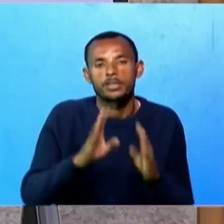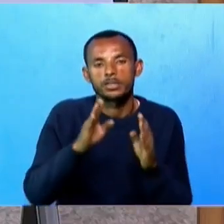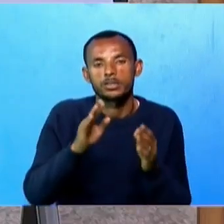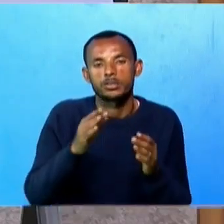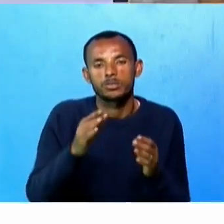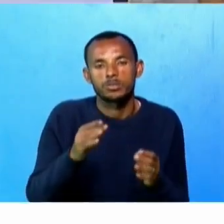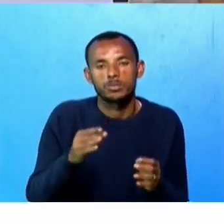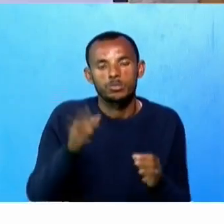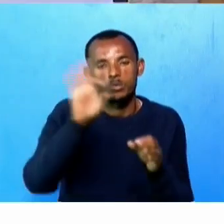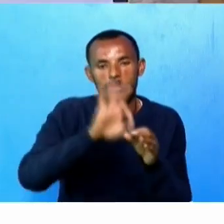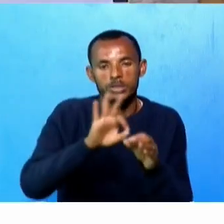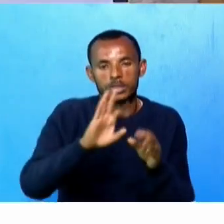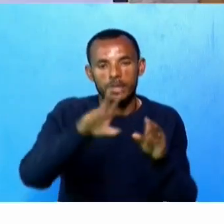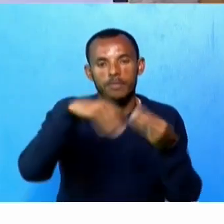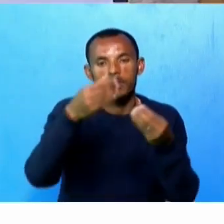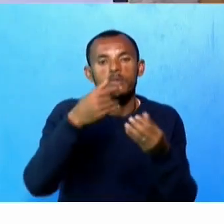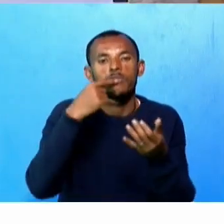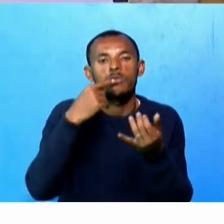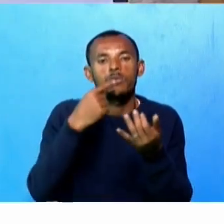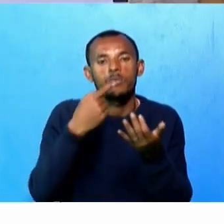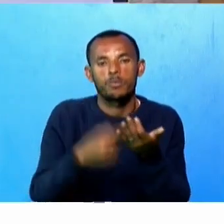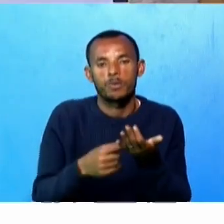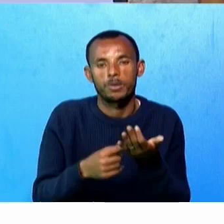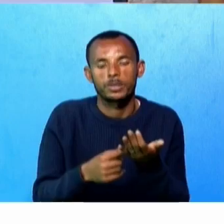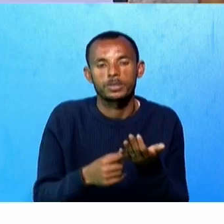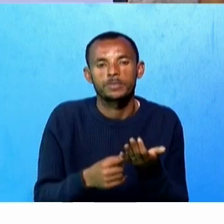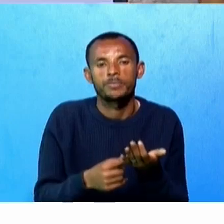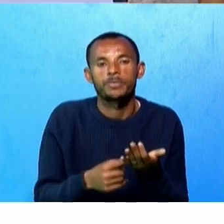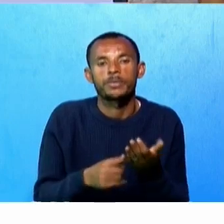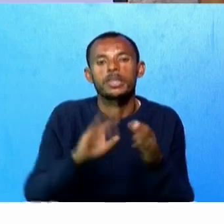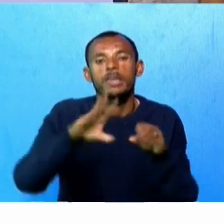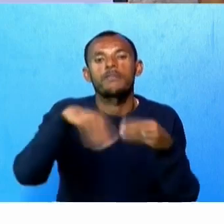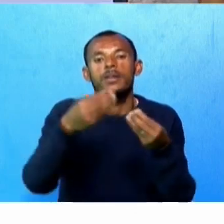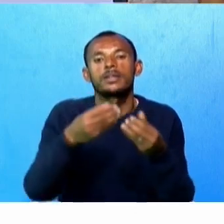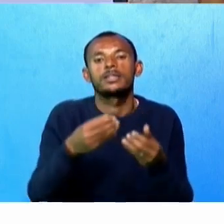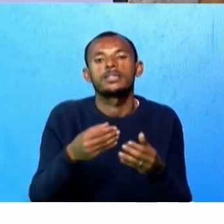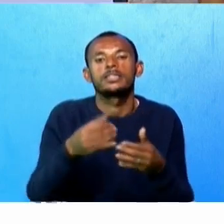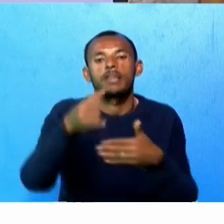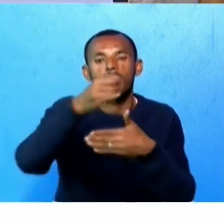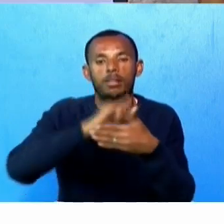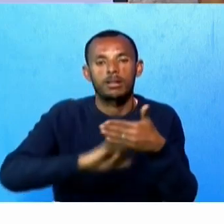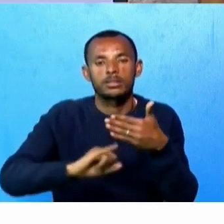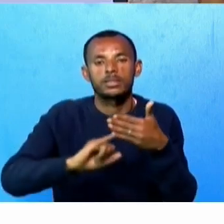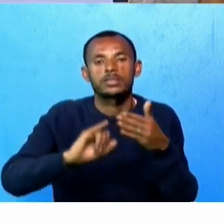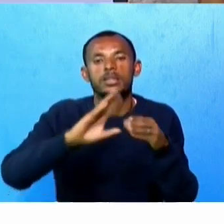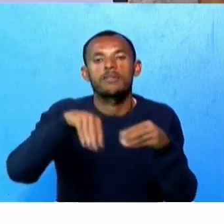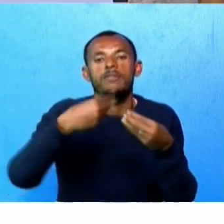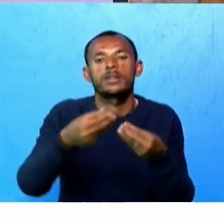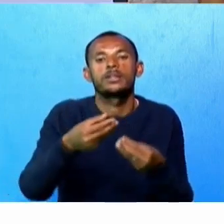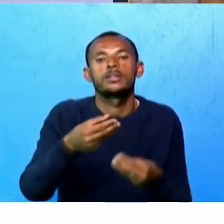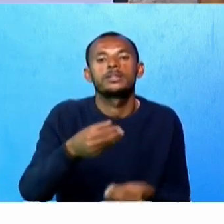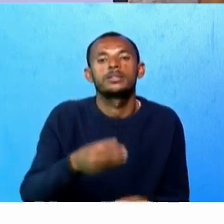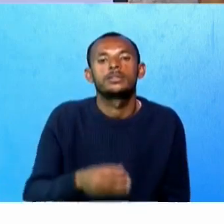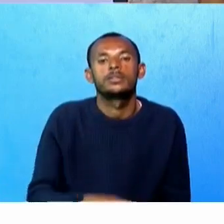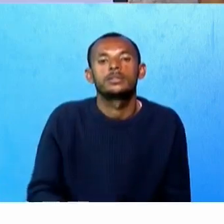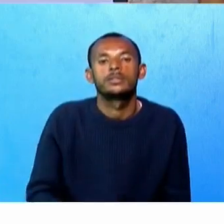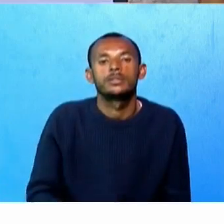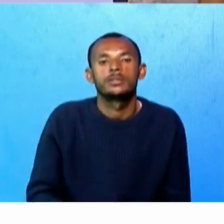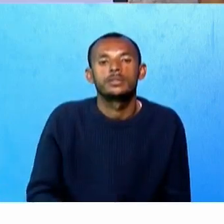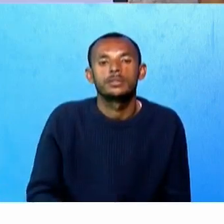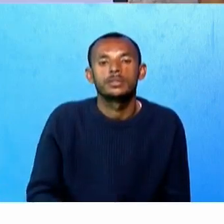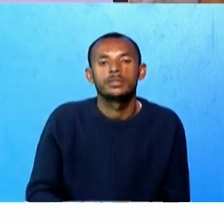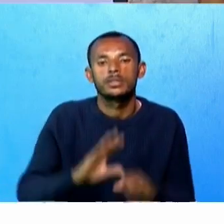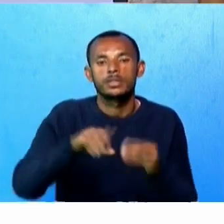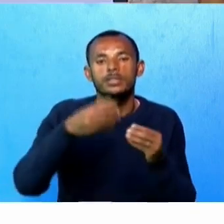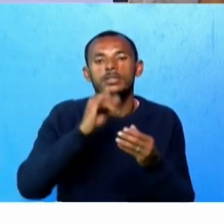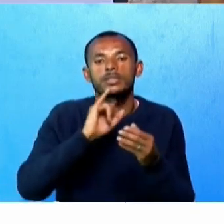given information properly. What is given? The interest is given. Okay, it's given that the